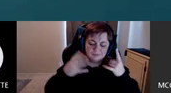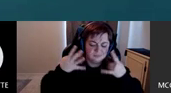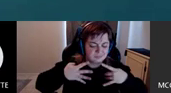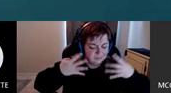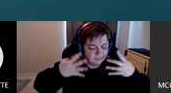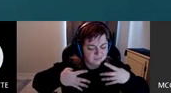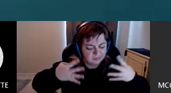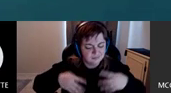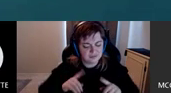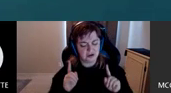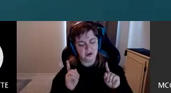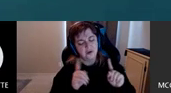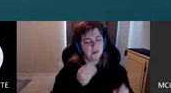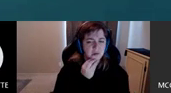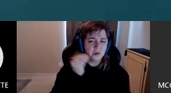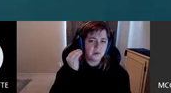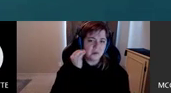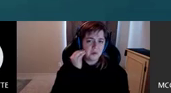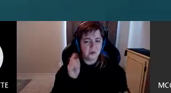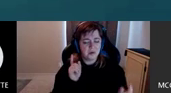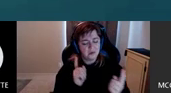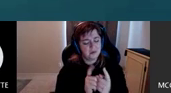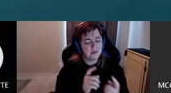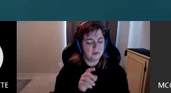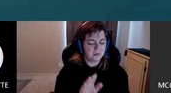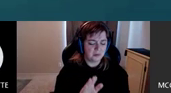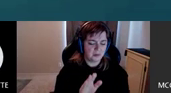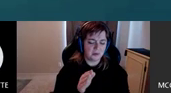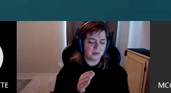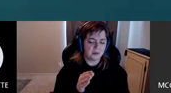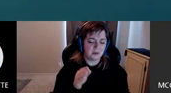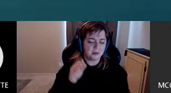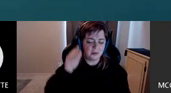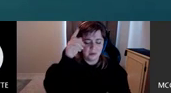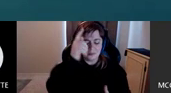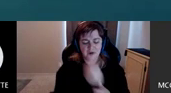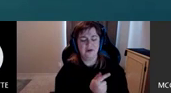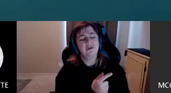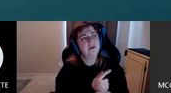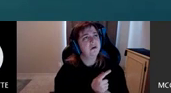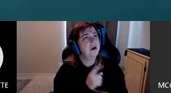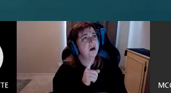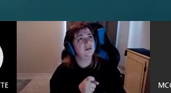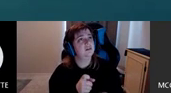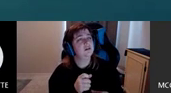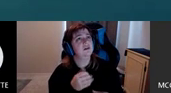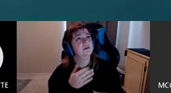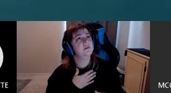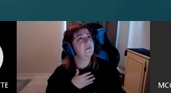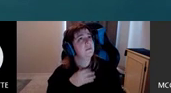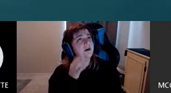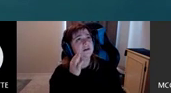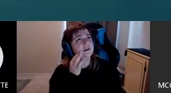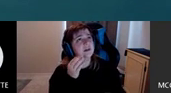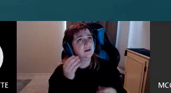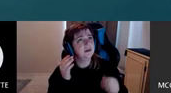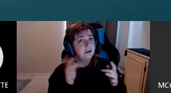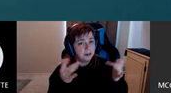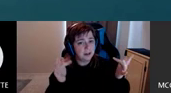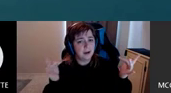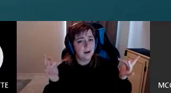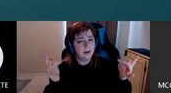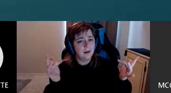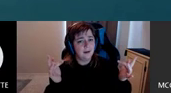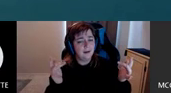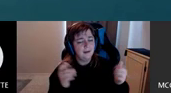little boy. And she went to her brother and just said, how can I make my skin lighter? And then she proceeded to tell the story about how